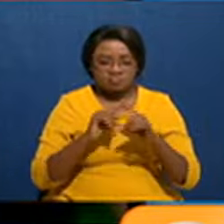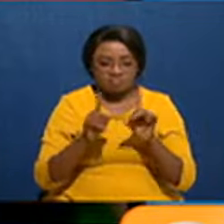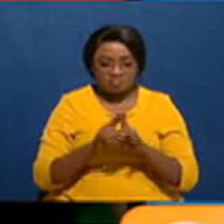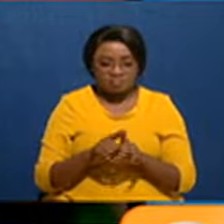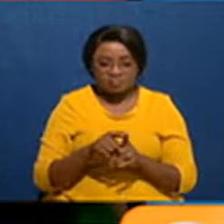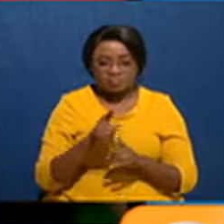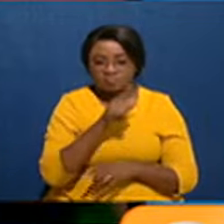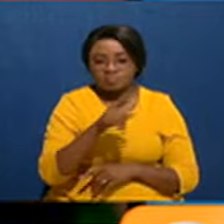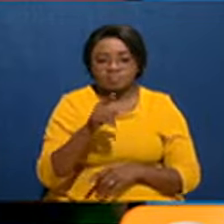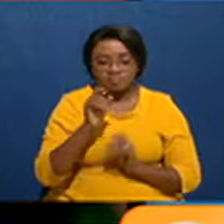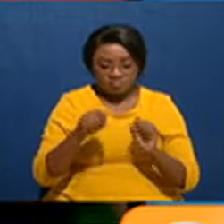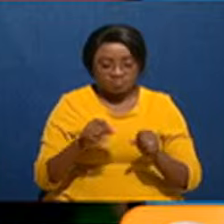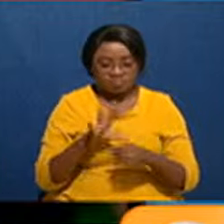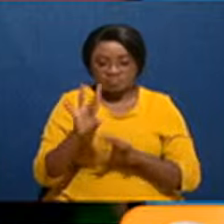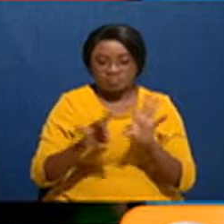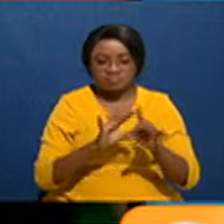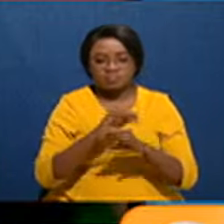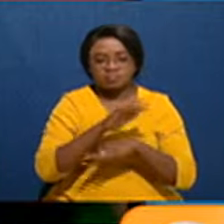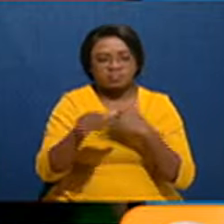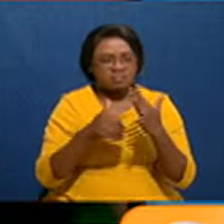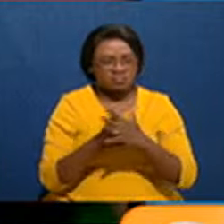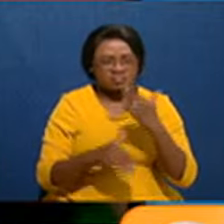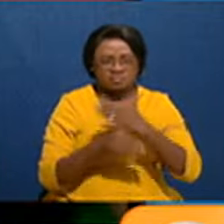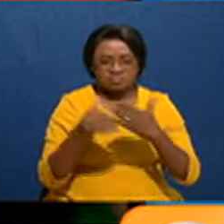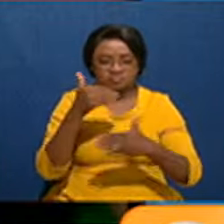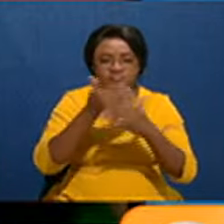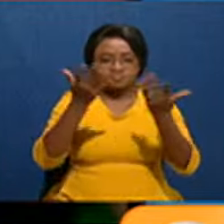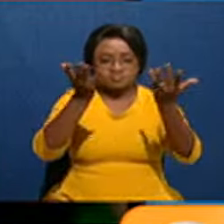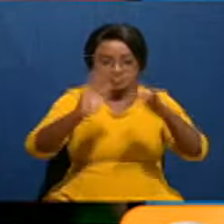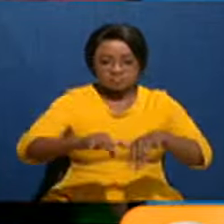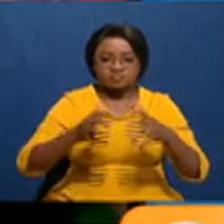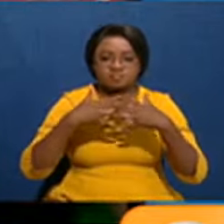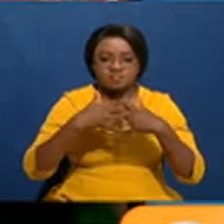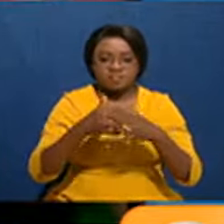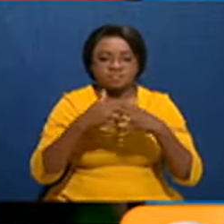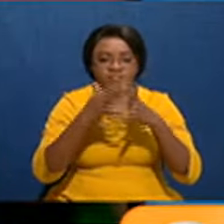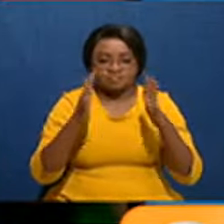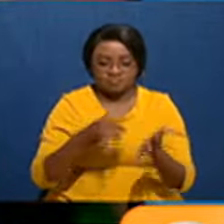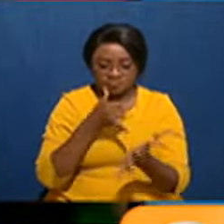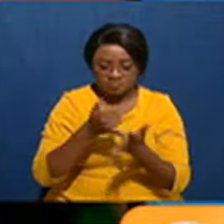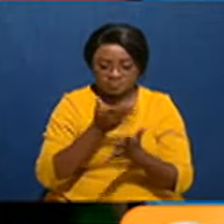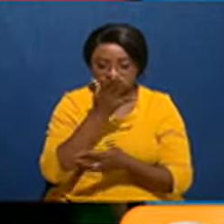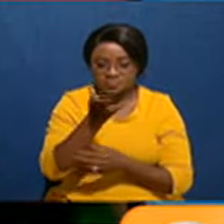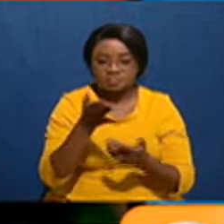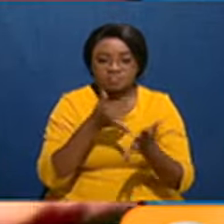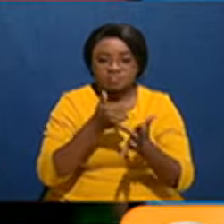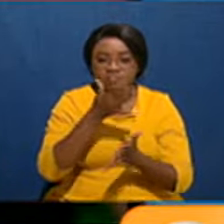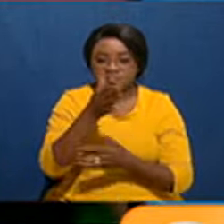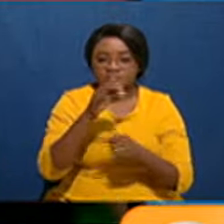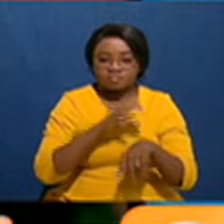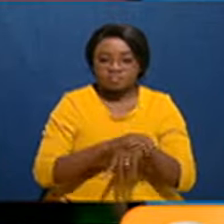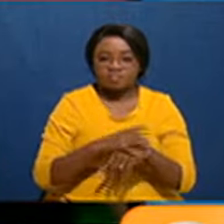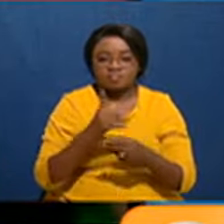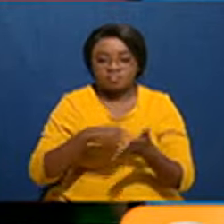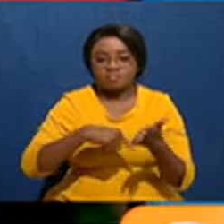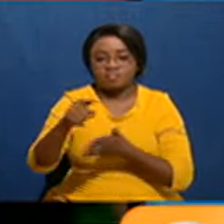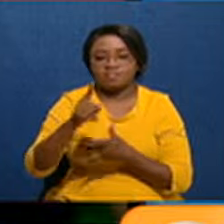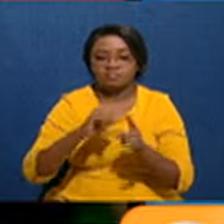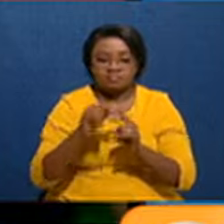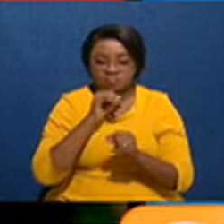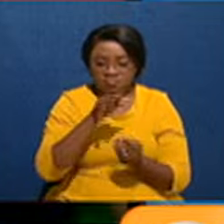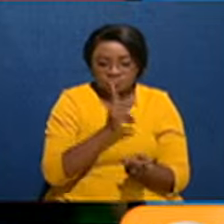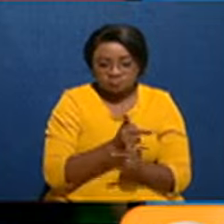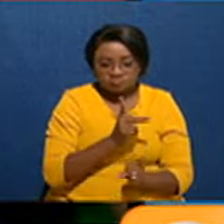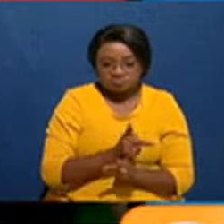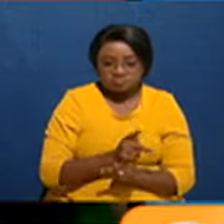of all the buildings that have collapsed, an engineer was involved. They were involved maybe yeah. to get the approval, okay. But then they were not retained. Thank so you.